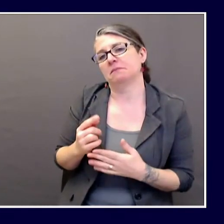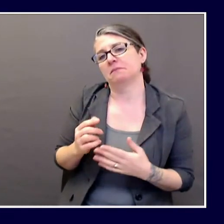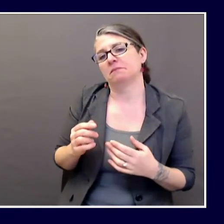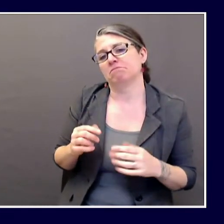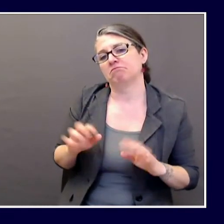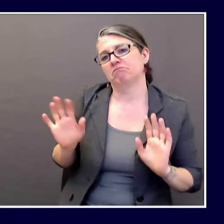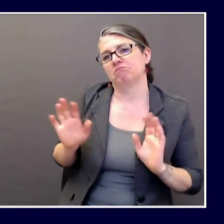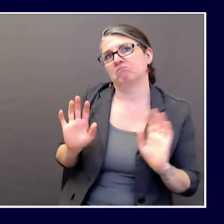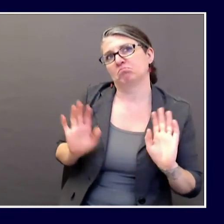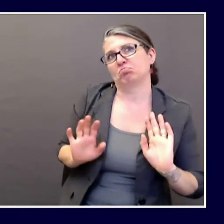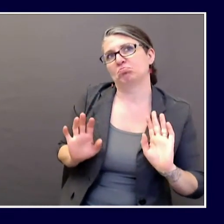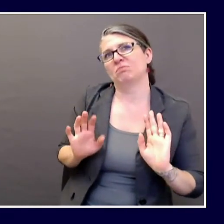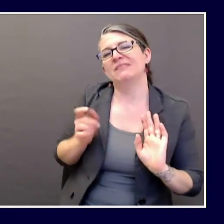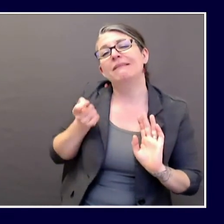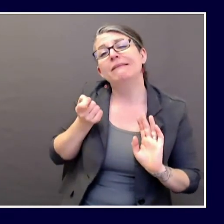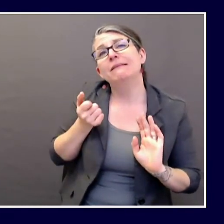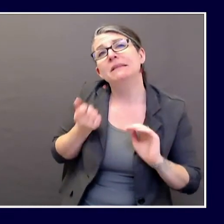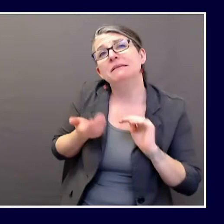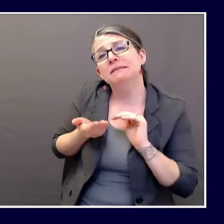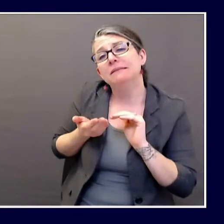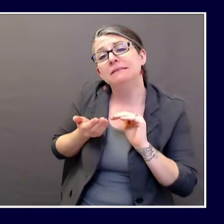be any increases in